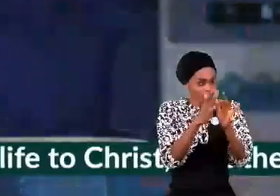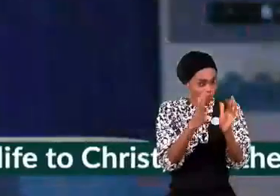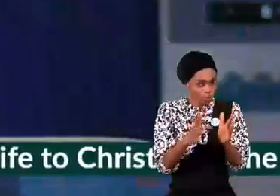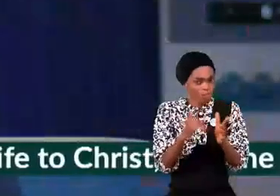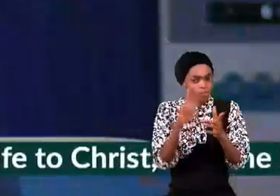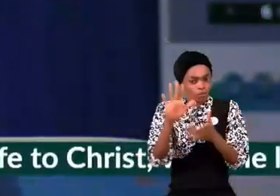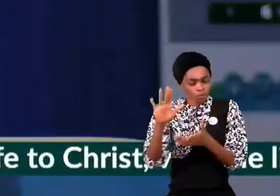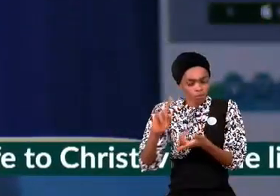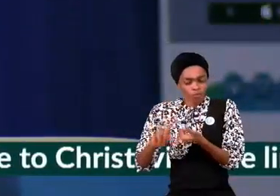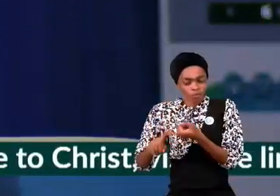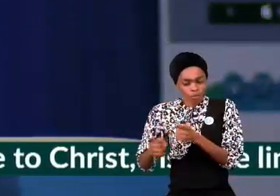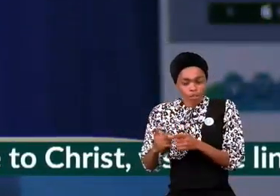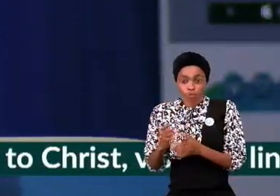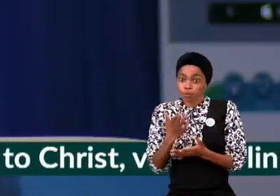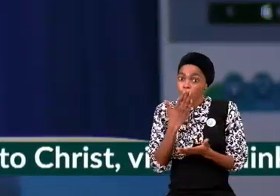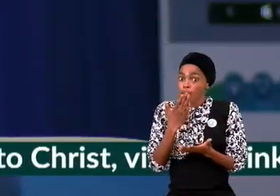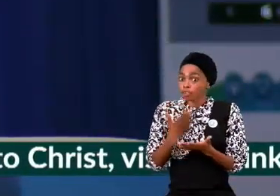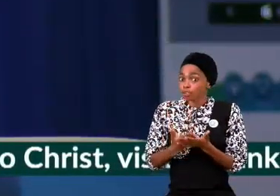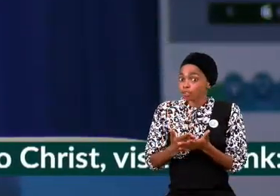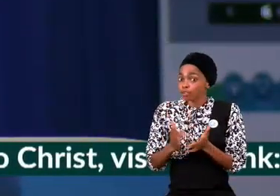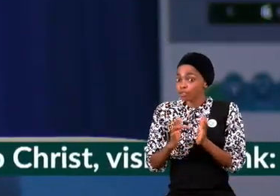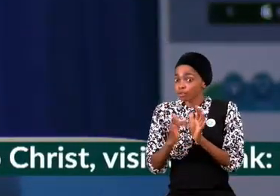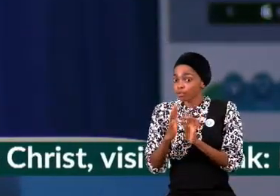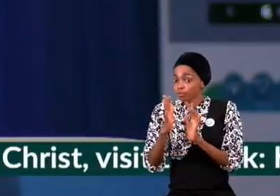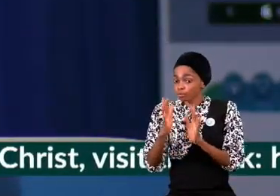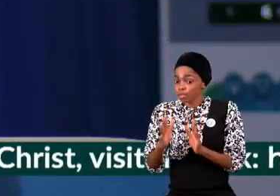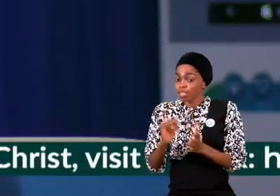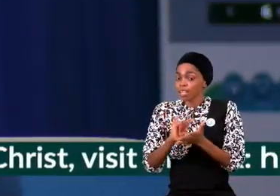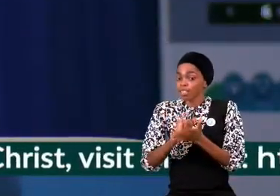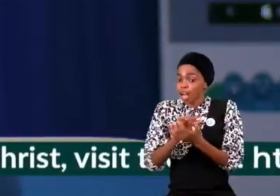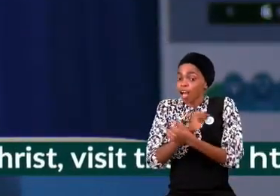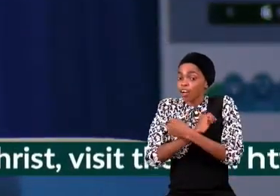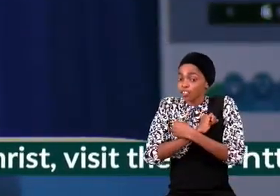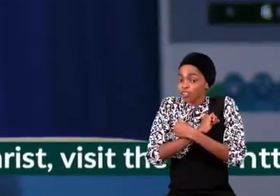to trace the people.